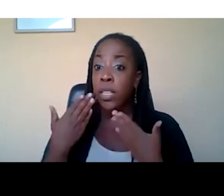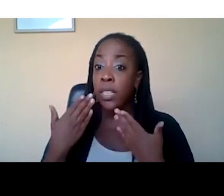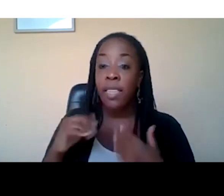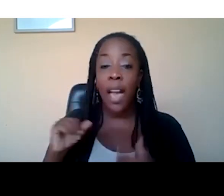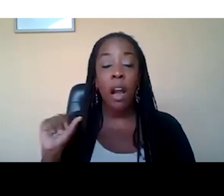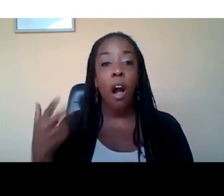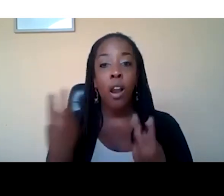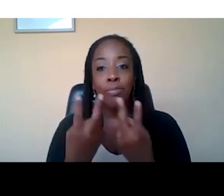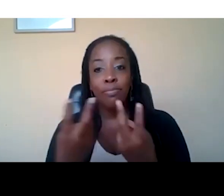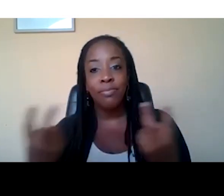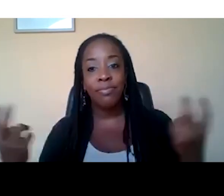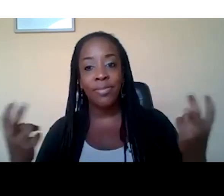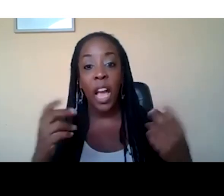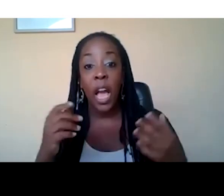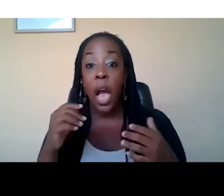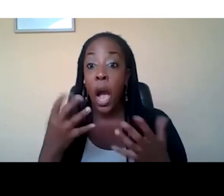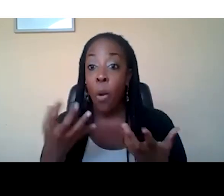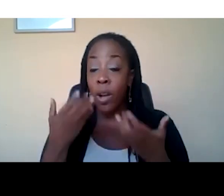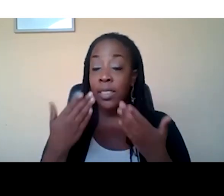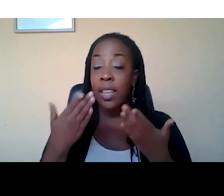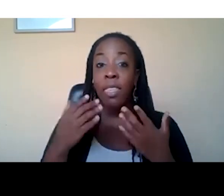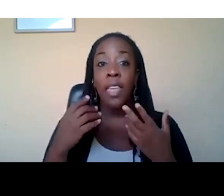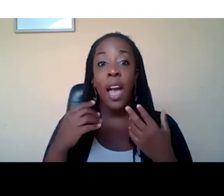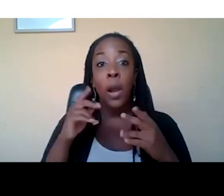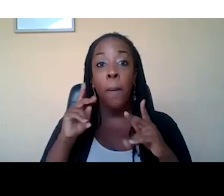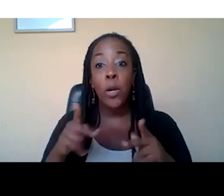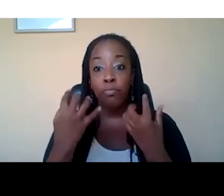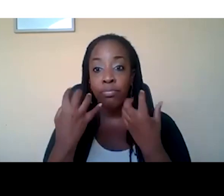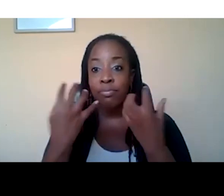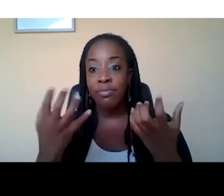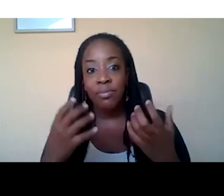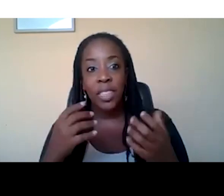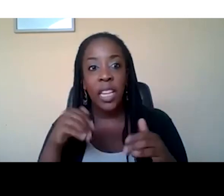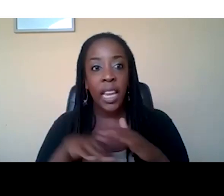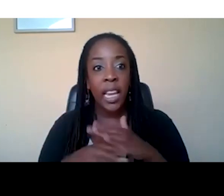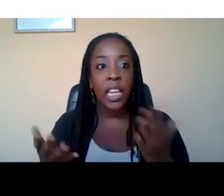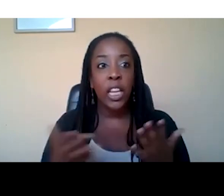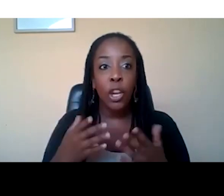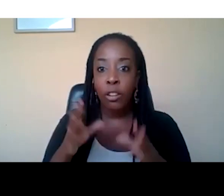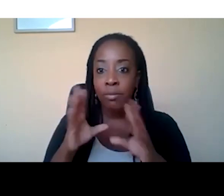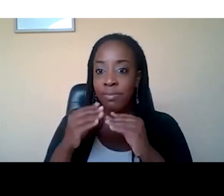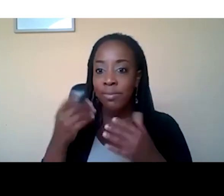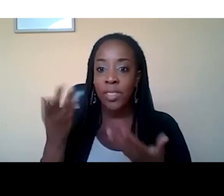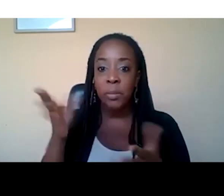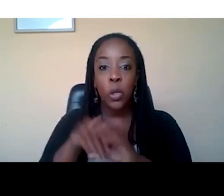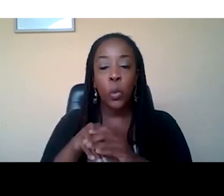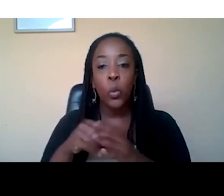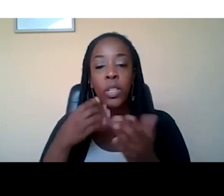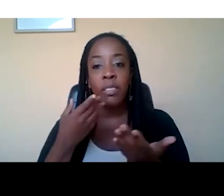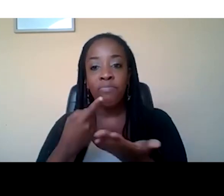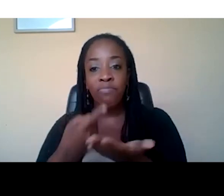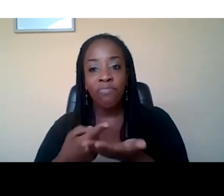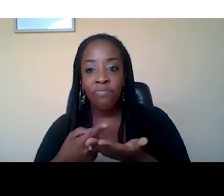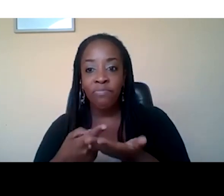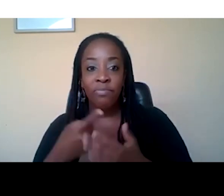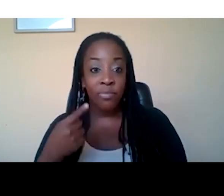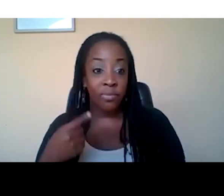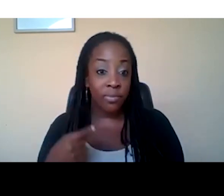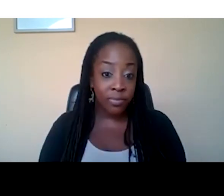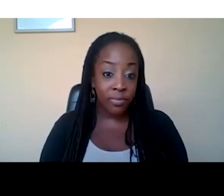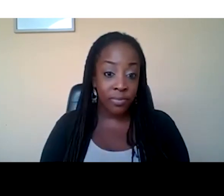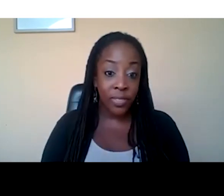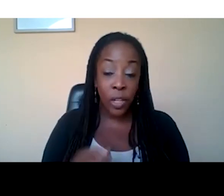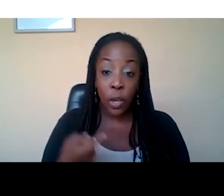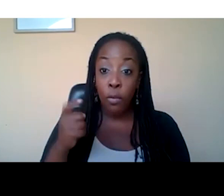thank the people who tuned in to hear our webinar, for being part of this conversation put on by the PSO, Private